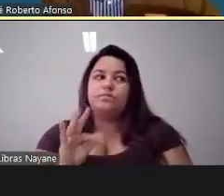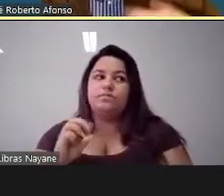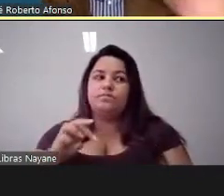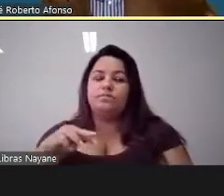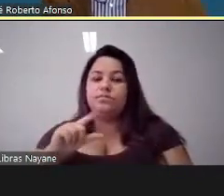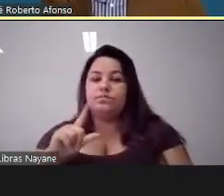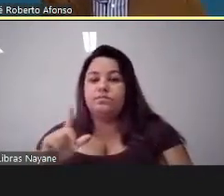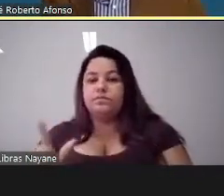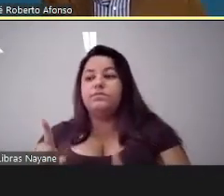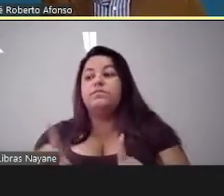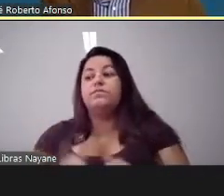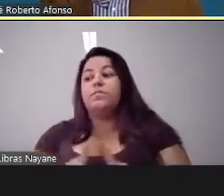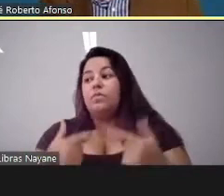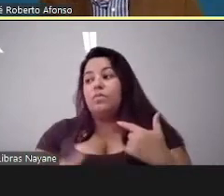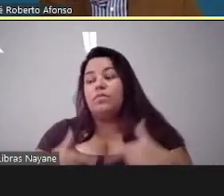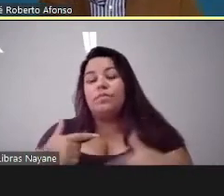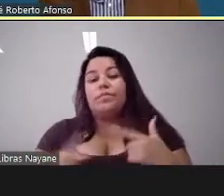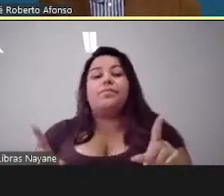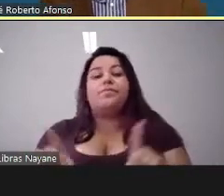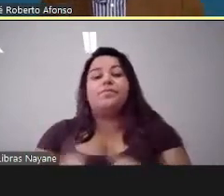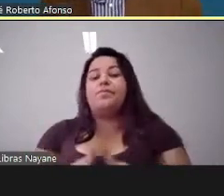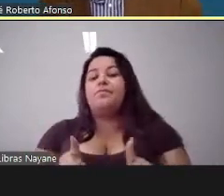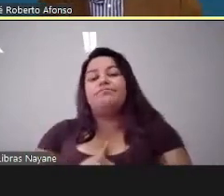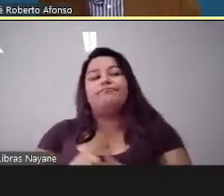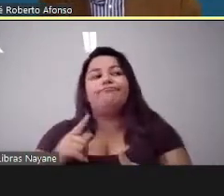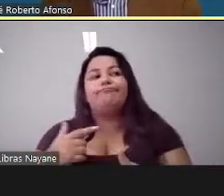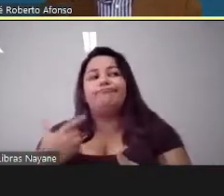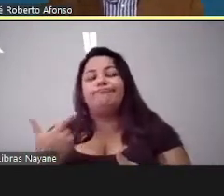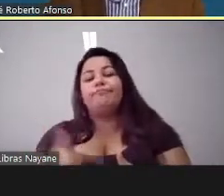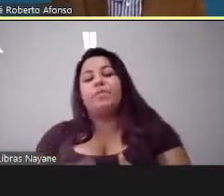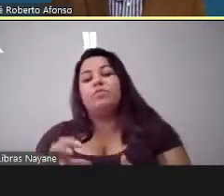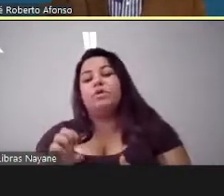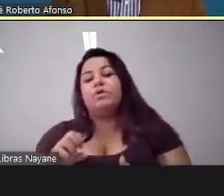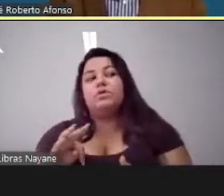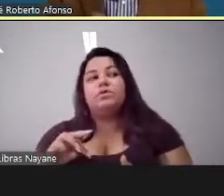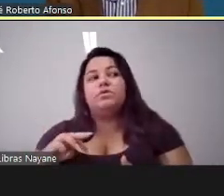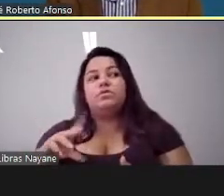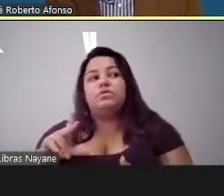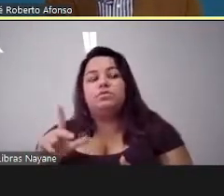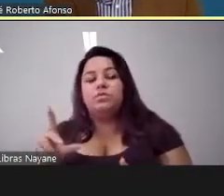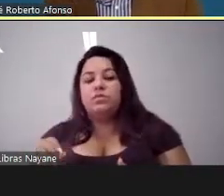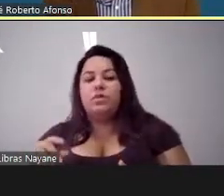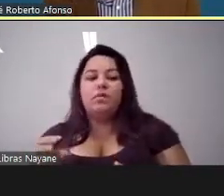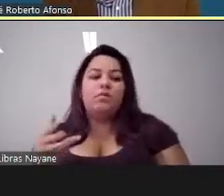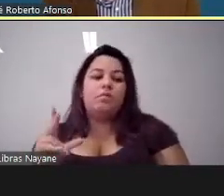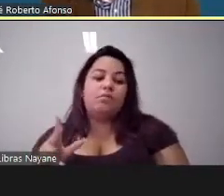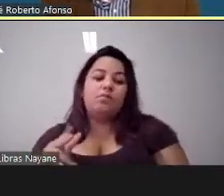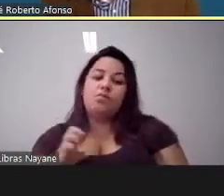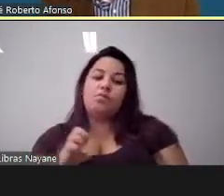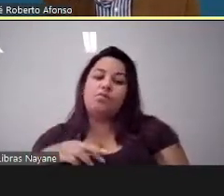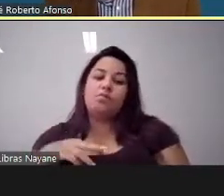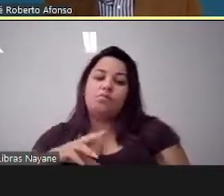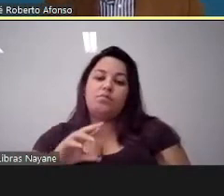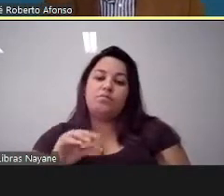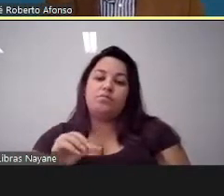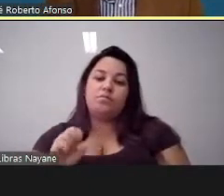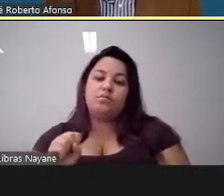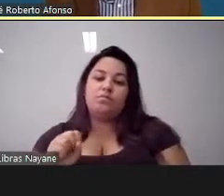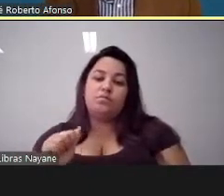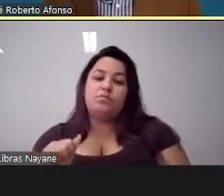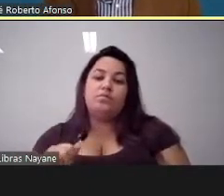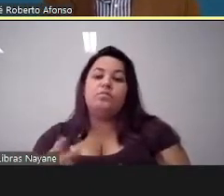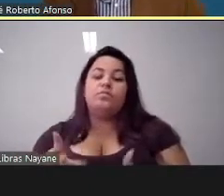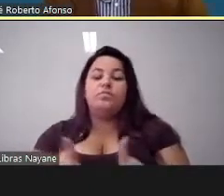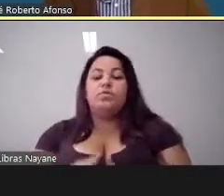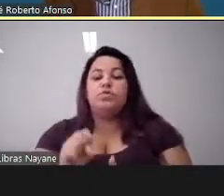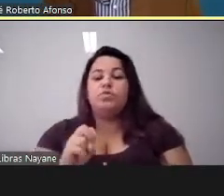have, for example, a choice of not being linked to a company, for example. So the private companies, they are not going to